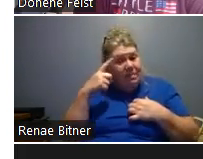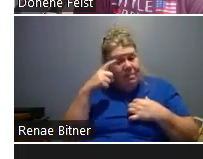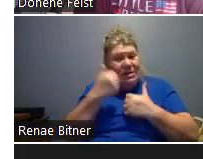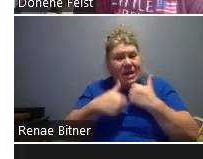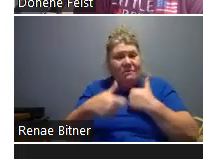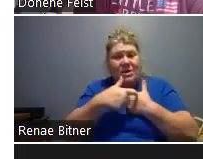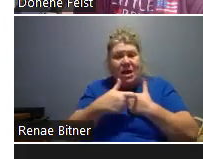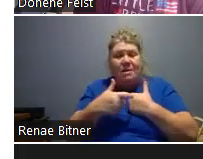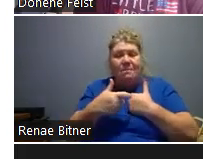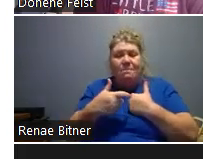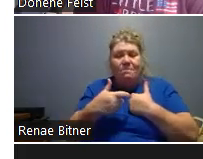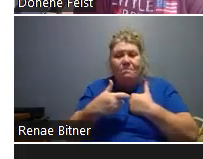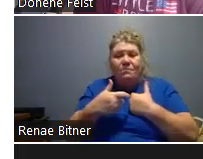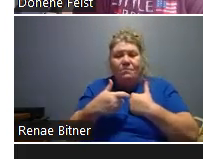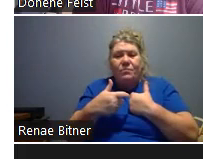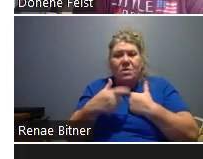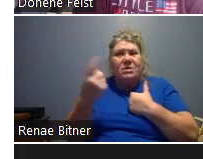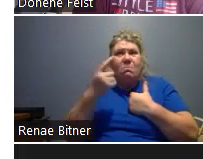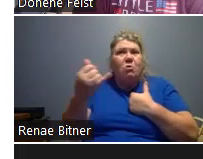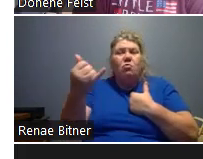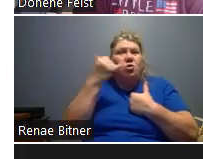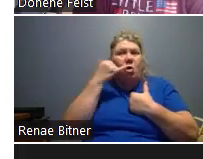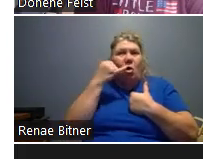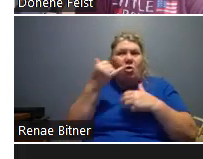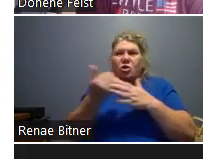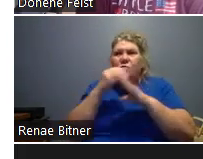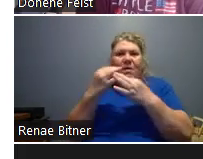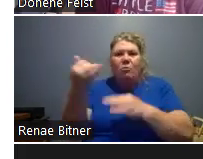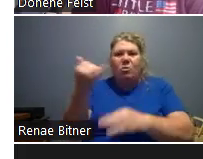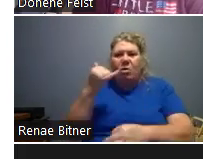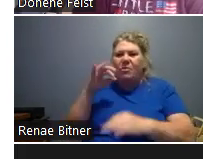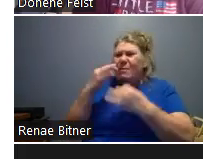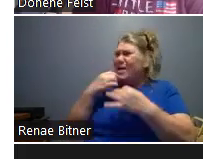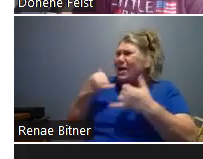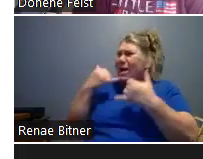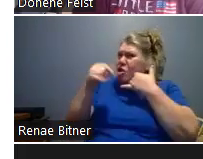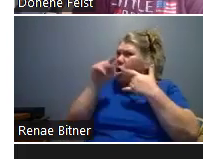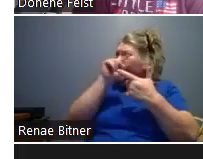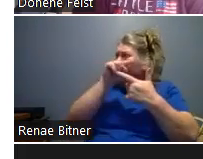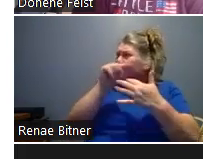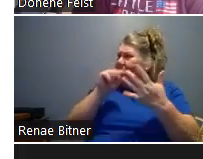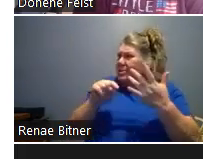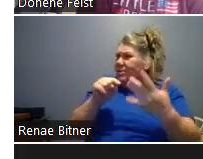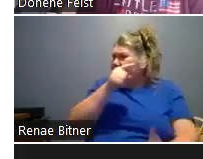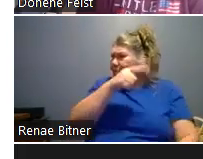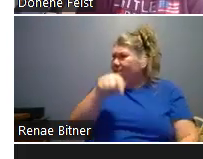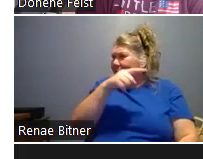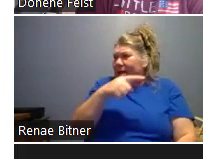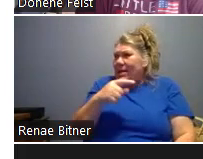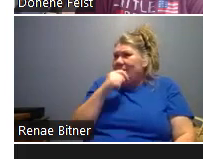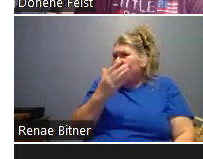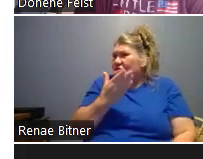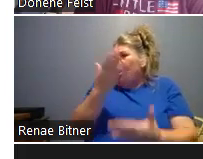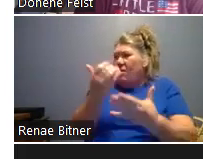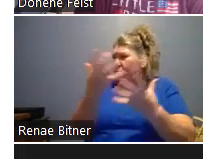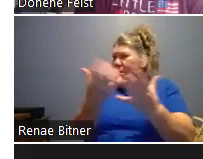get a call from a new family, they would say, well, I called A, B, C, and D, and they didn't offer much help to